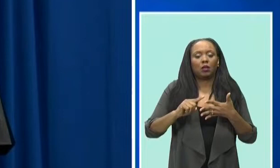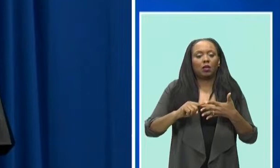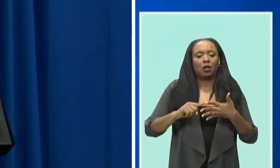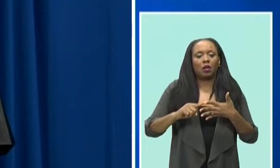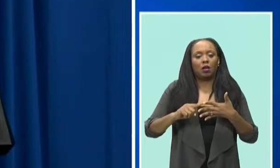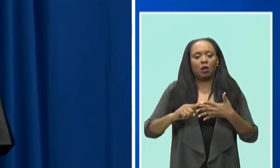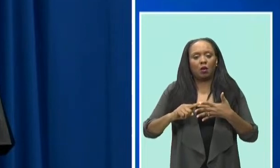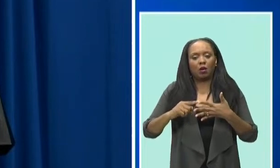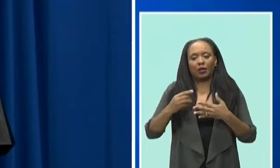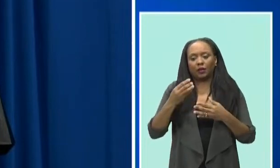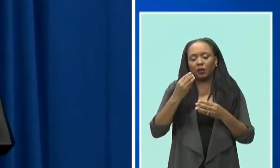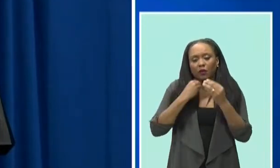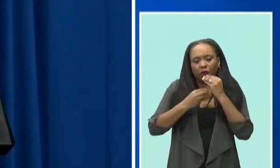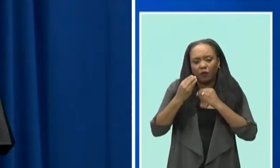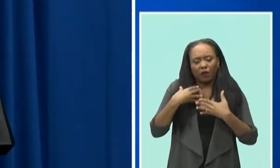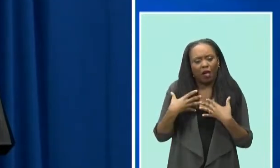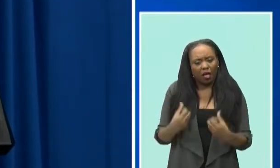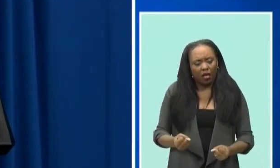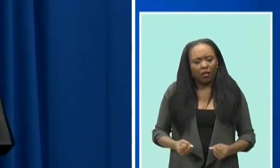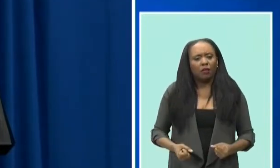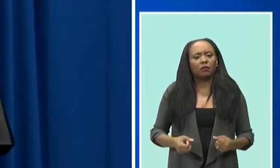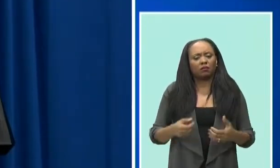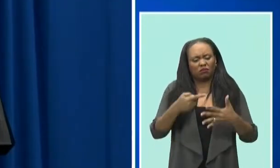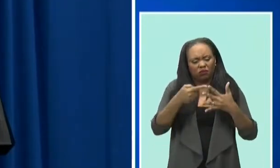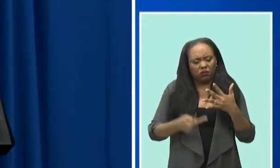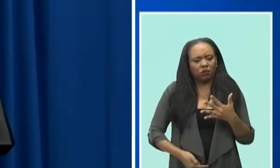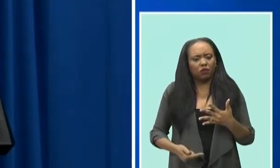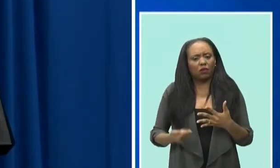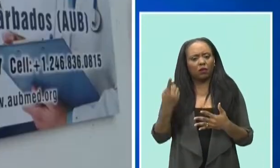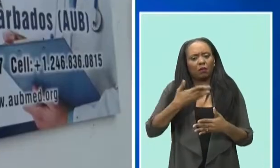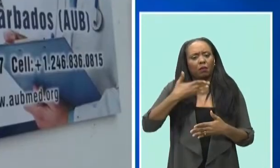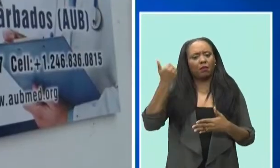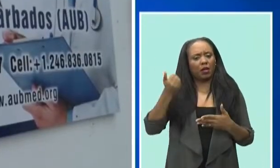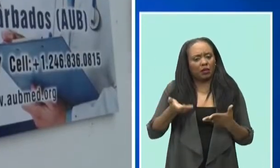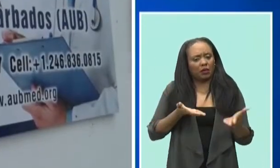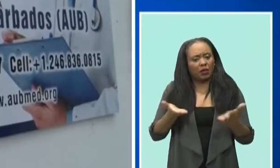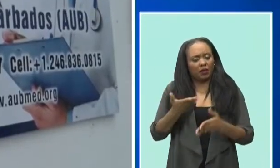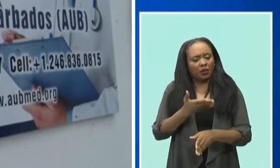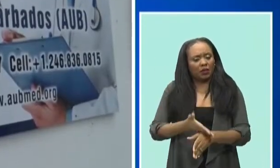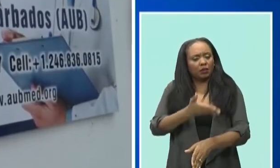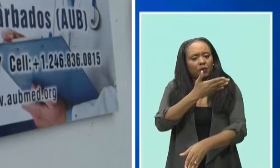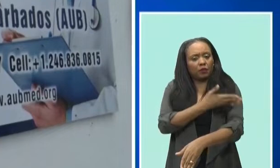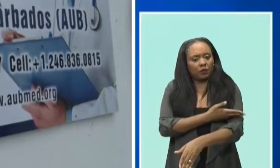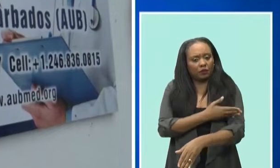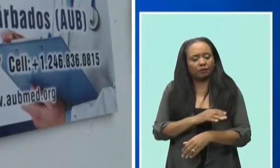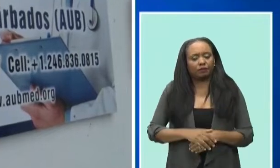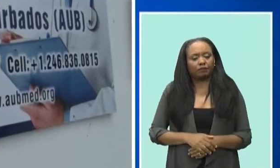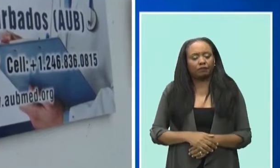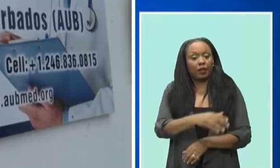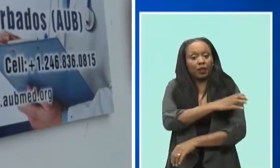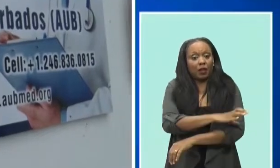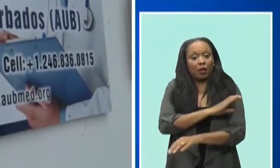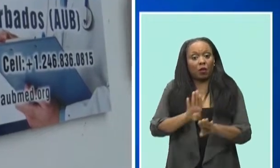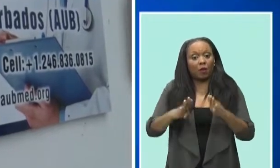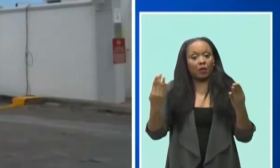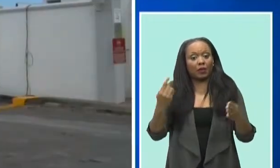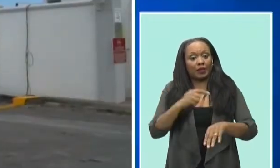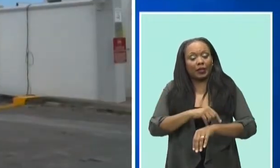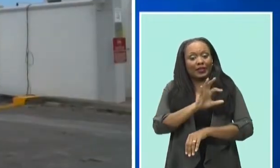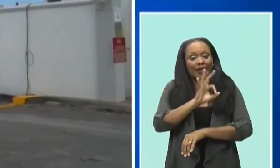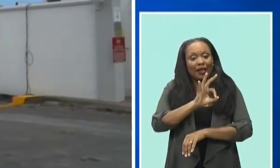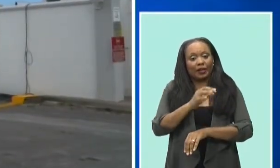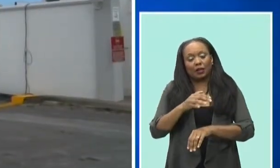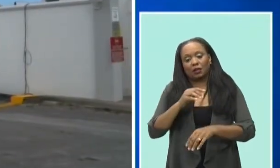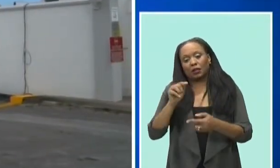patients, all aimed at promoting efficient service. The clinic will open from 9 a.m. to 5 p.m. Monday